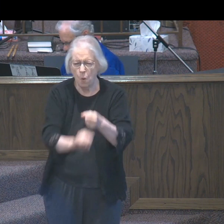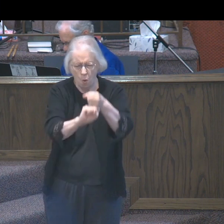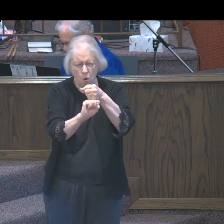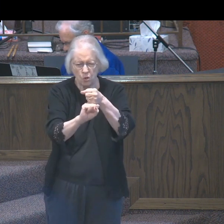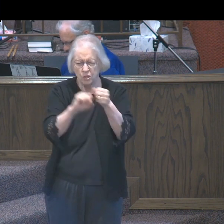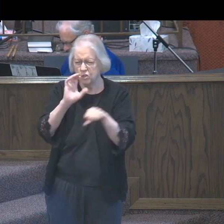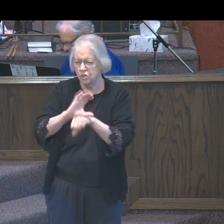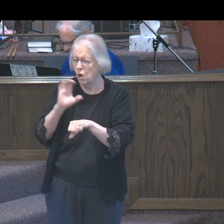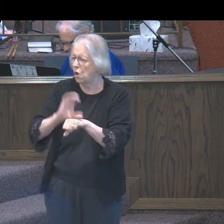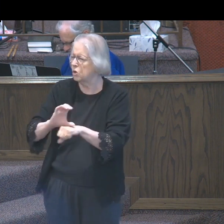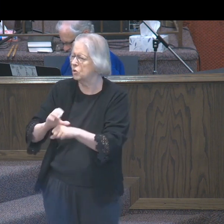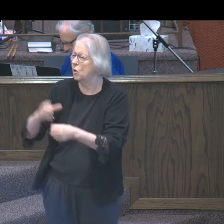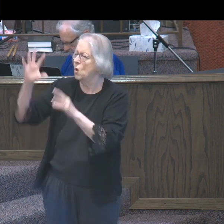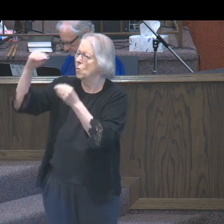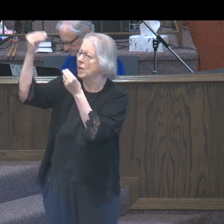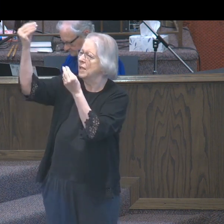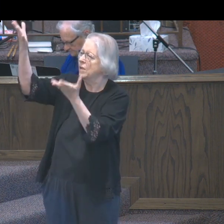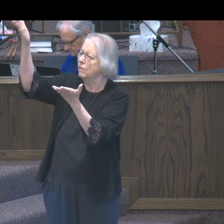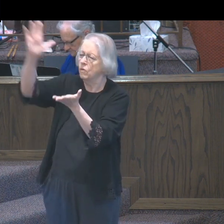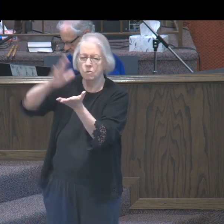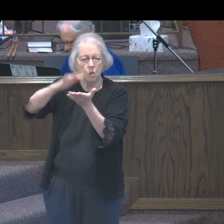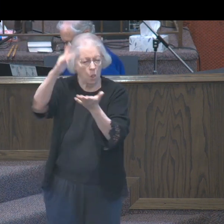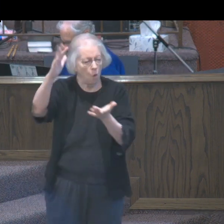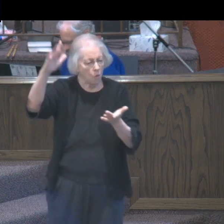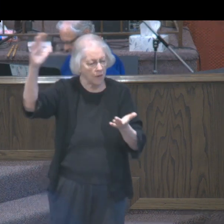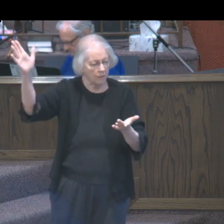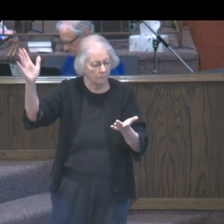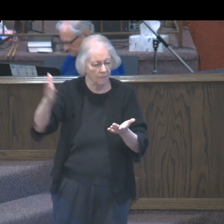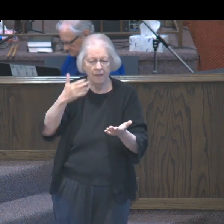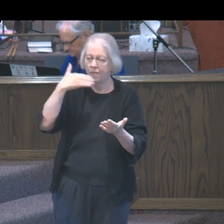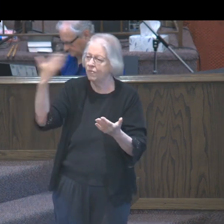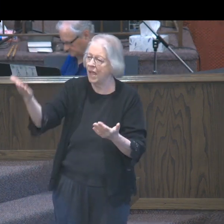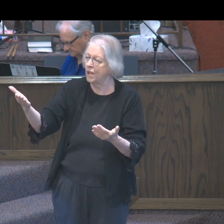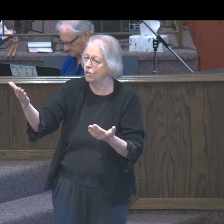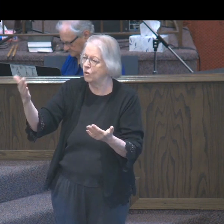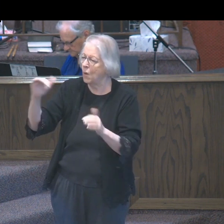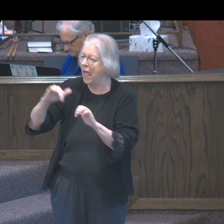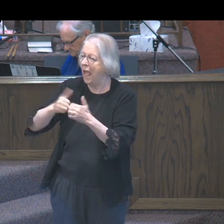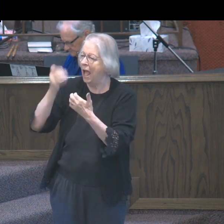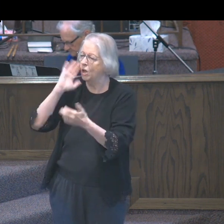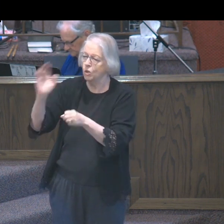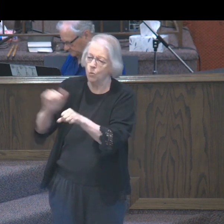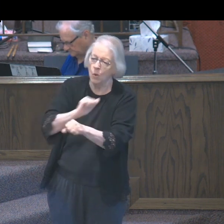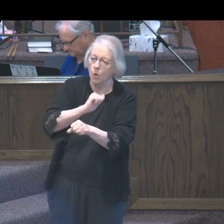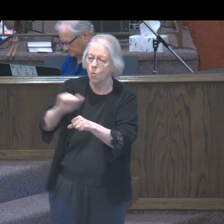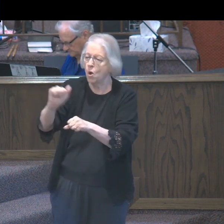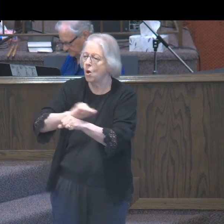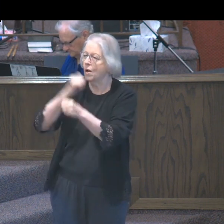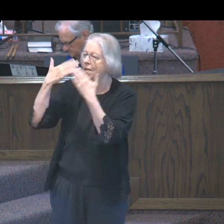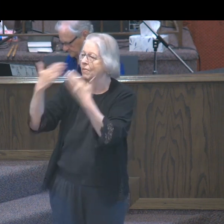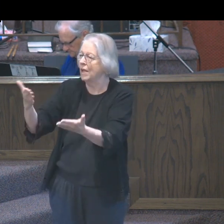glory for how you're going to act and react and move today in this service. Thank you for